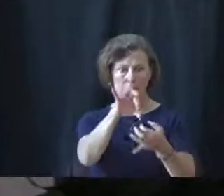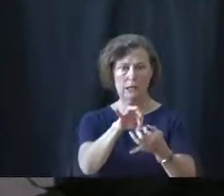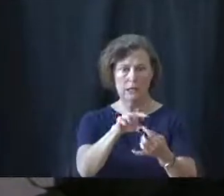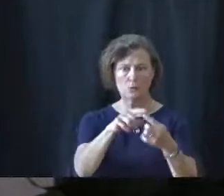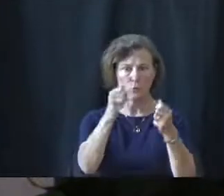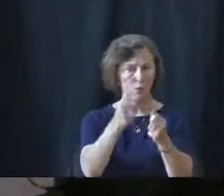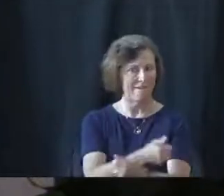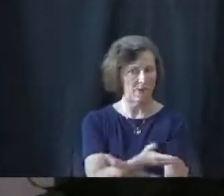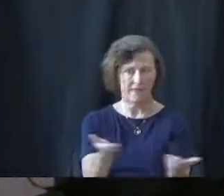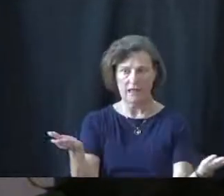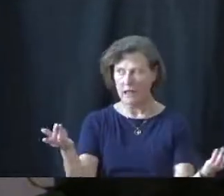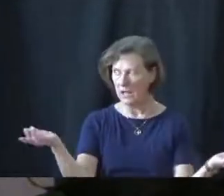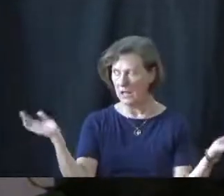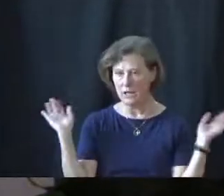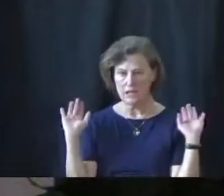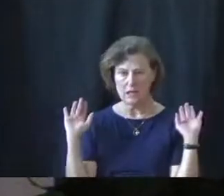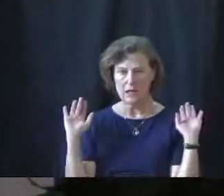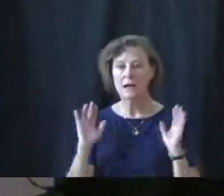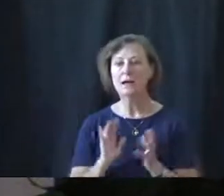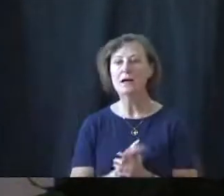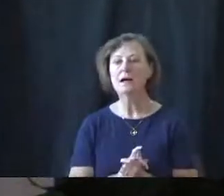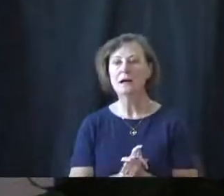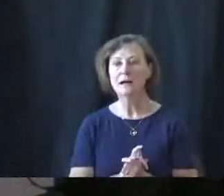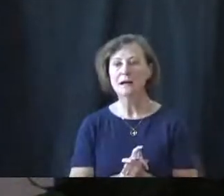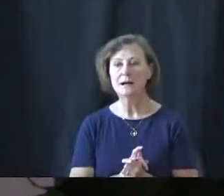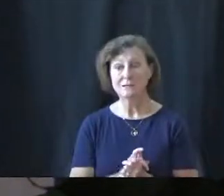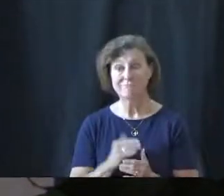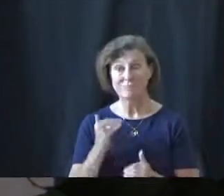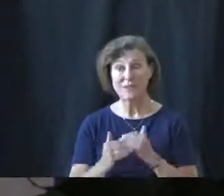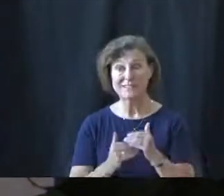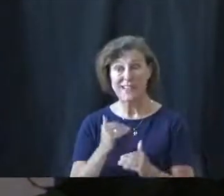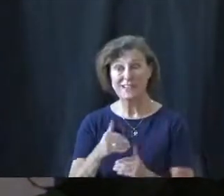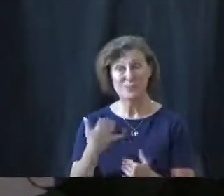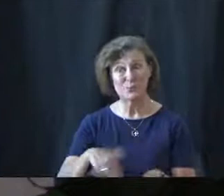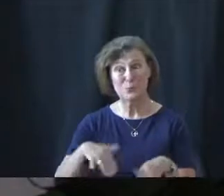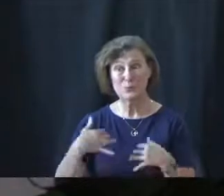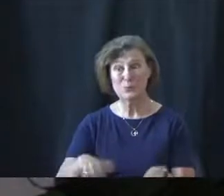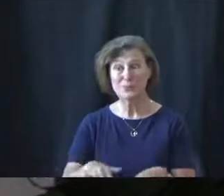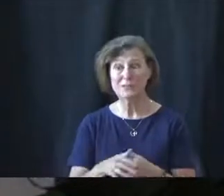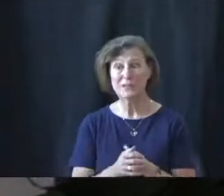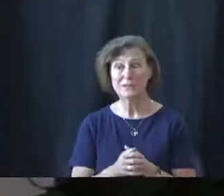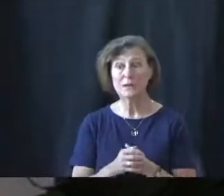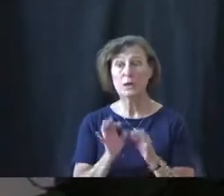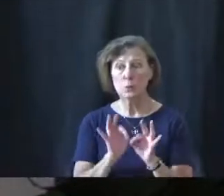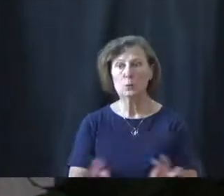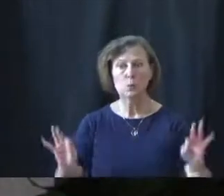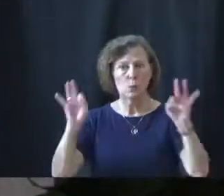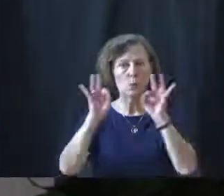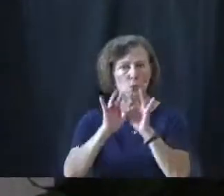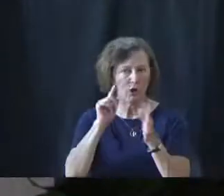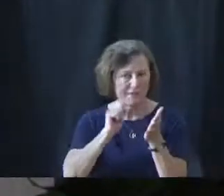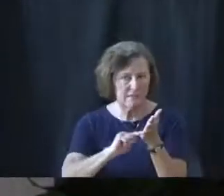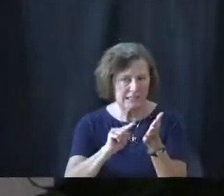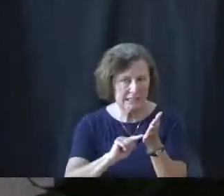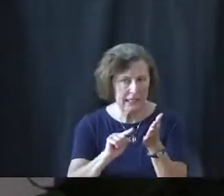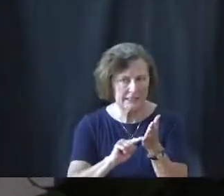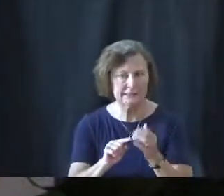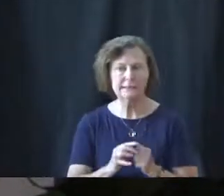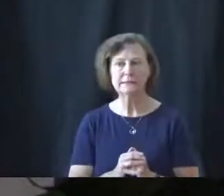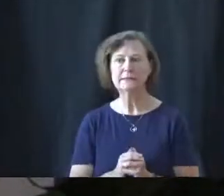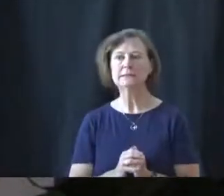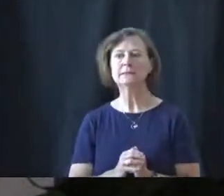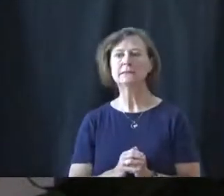everything else. It's quite a process and well worth investigating.